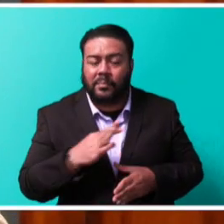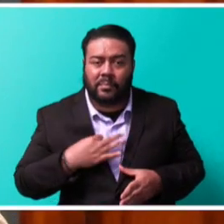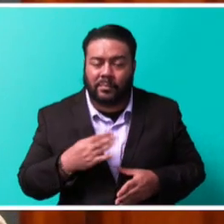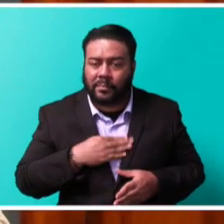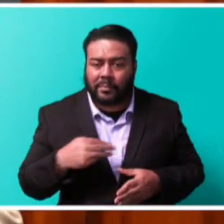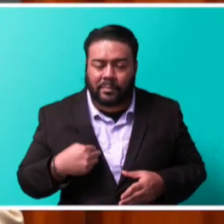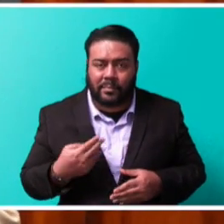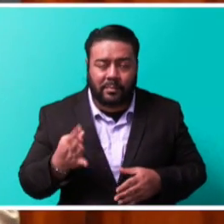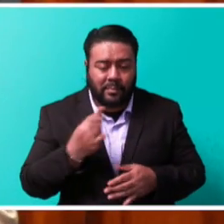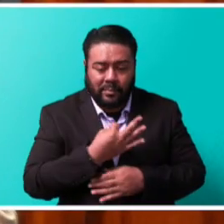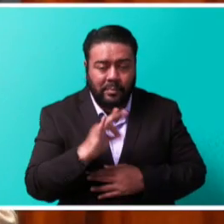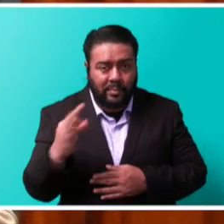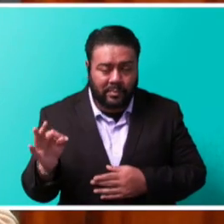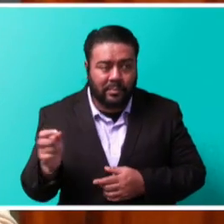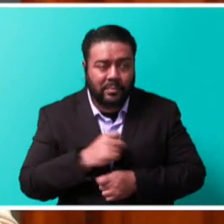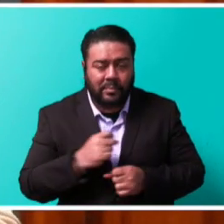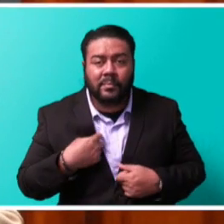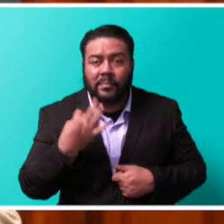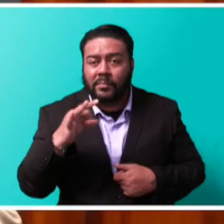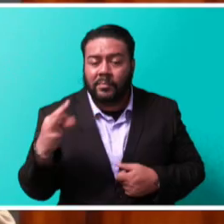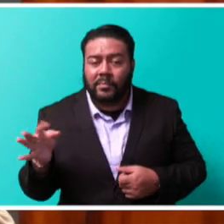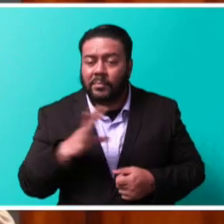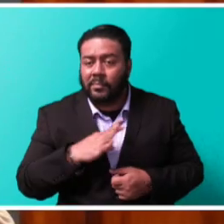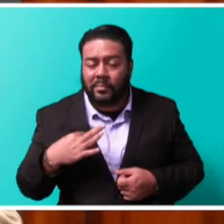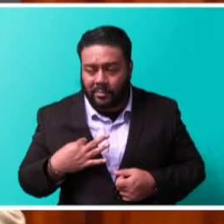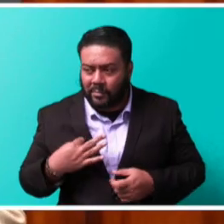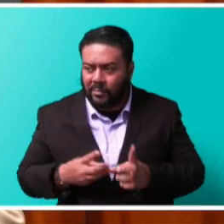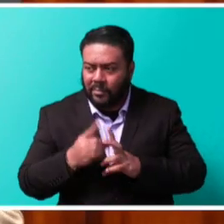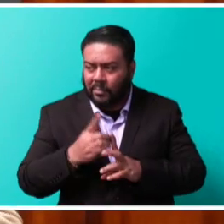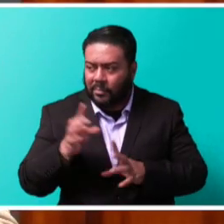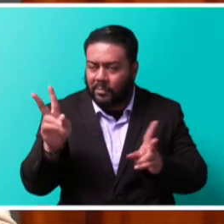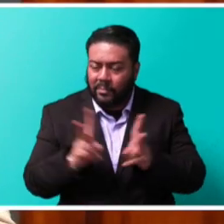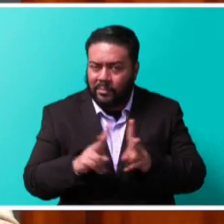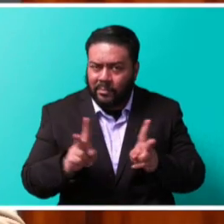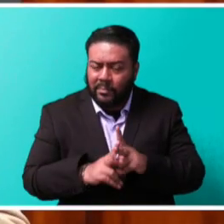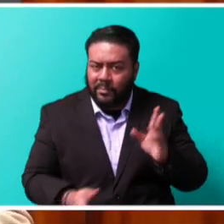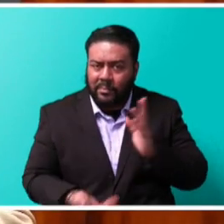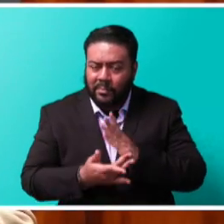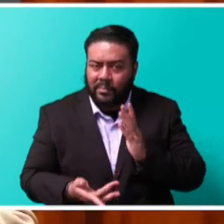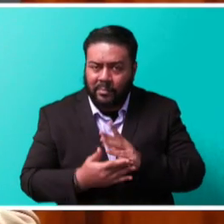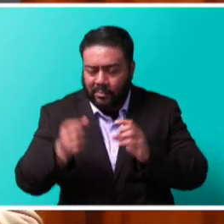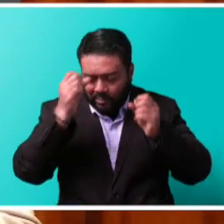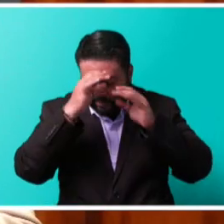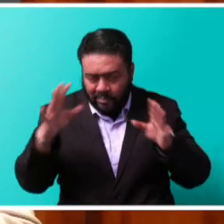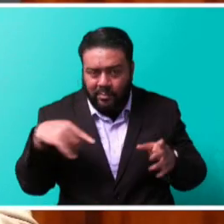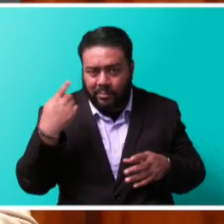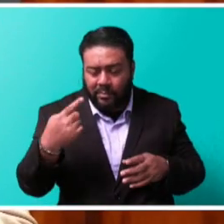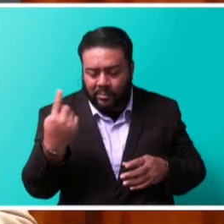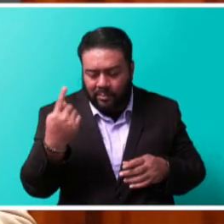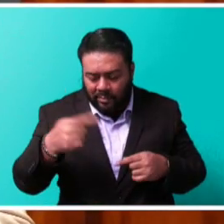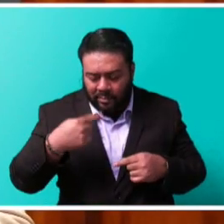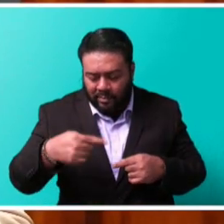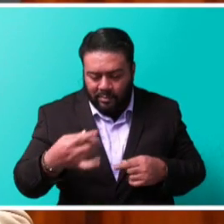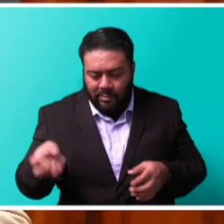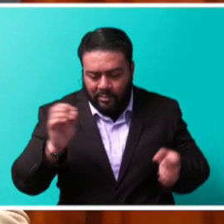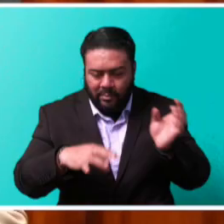of Forestry, our forestry stakeholders, development partners, and technical experts who continue to contribute to